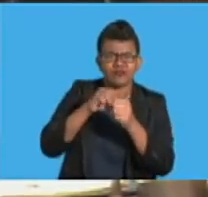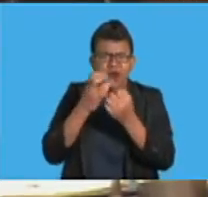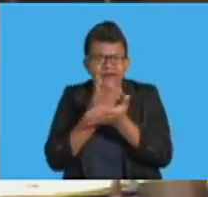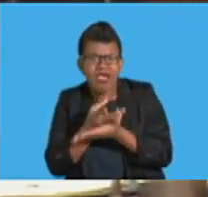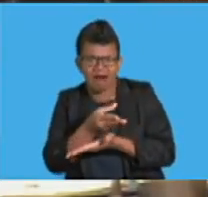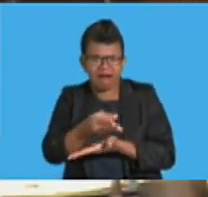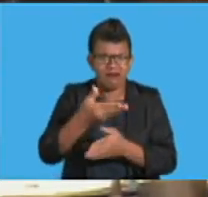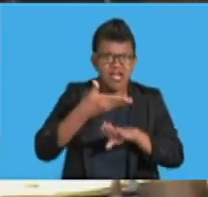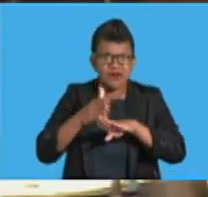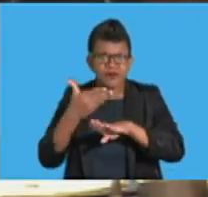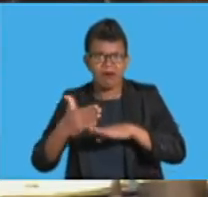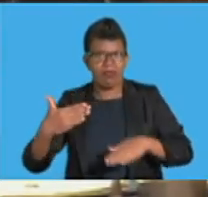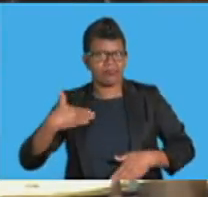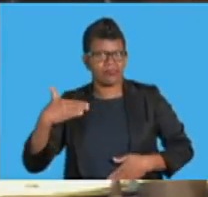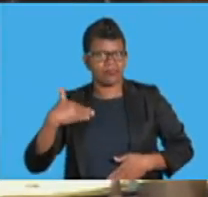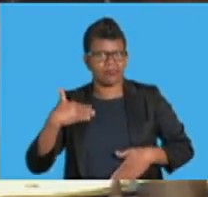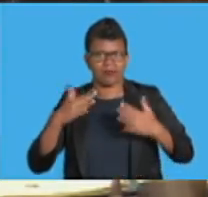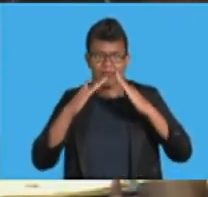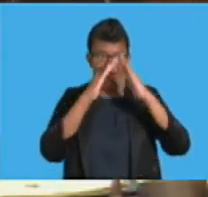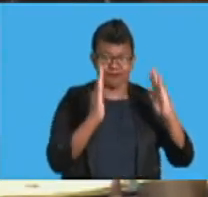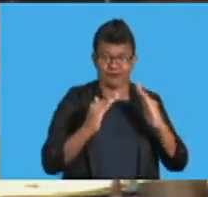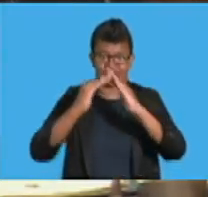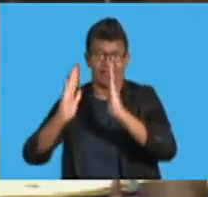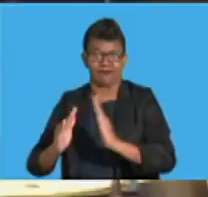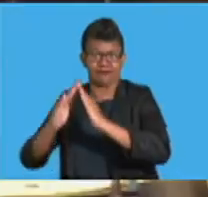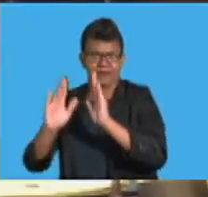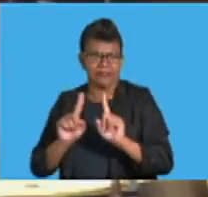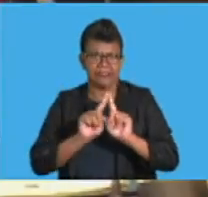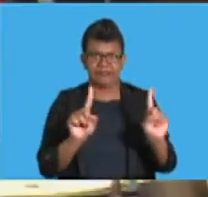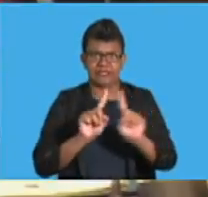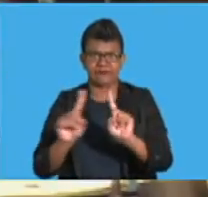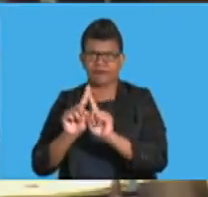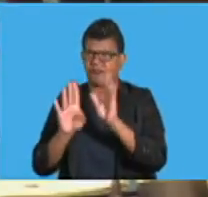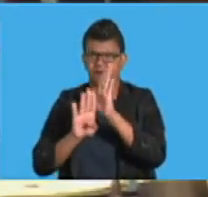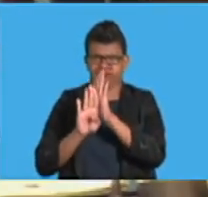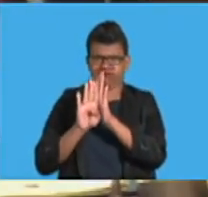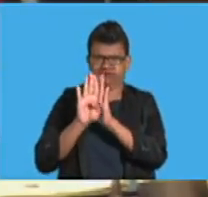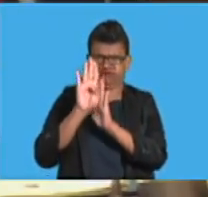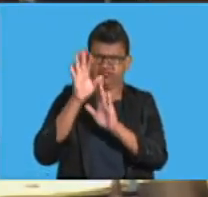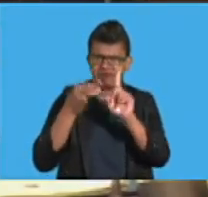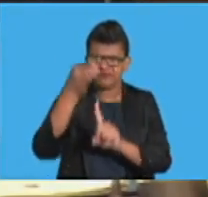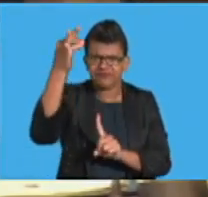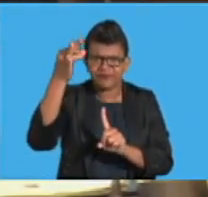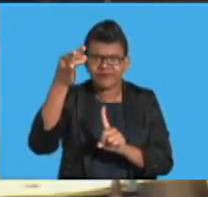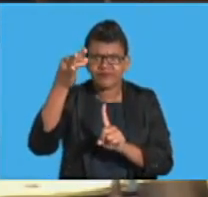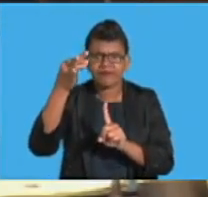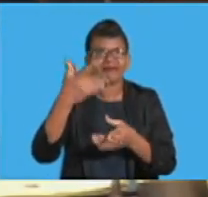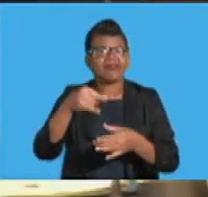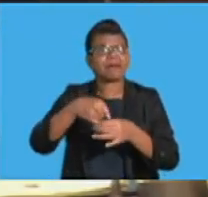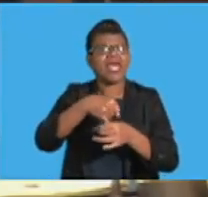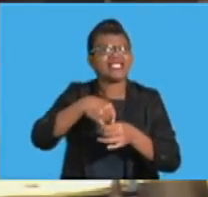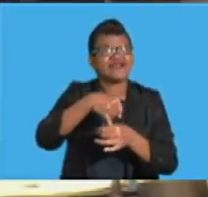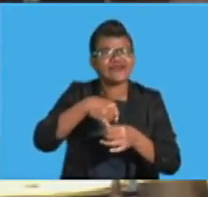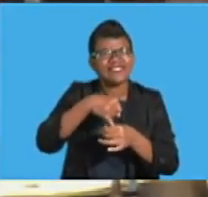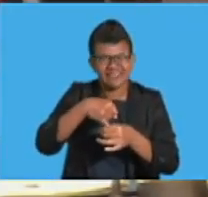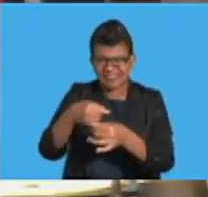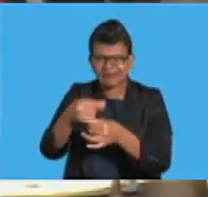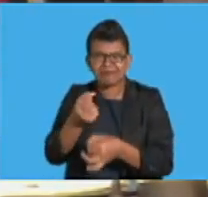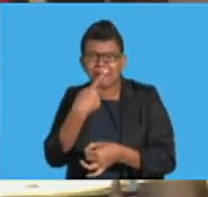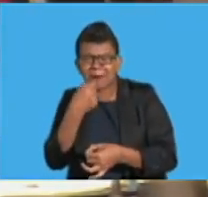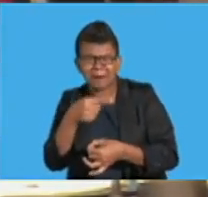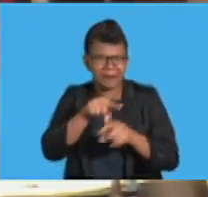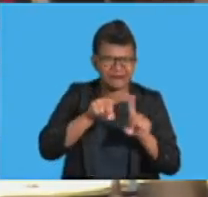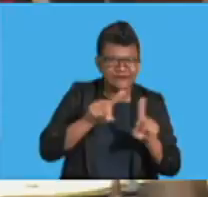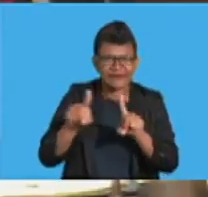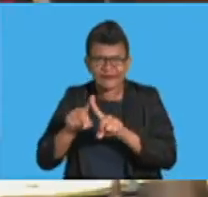centres, hospitals, birthing clinics and centres, and improvements in existing hospitals and medical services. Madam Speaker, for a country with a small